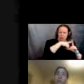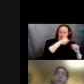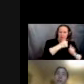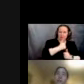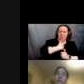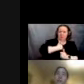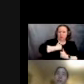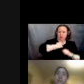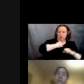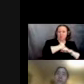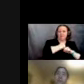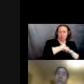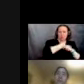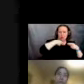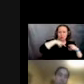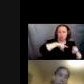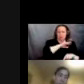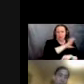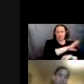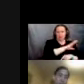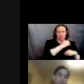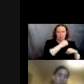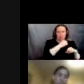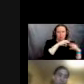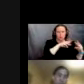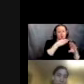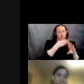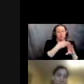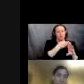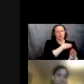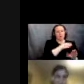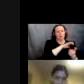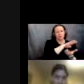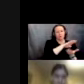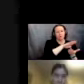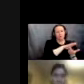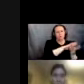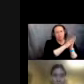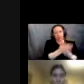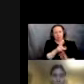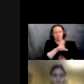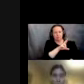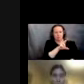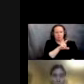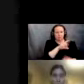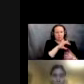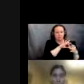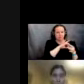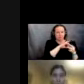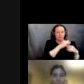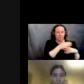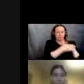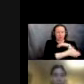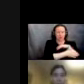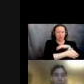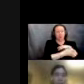fight during their battle before it became a united country, because before Japan became united in the